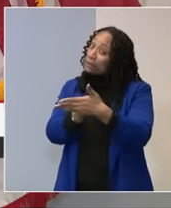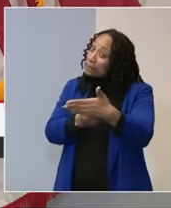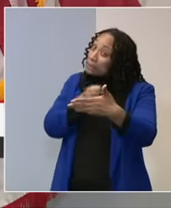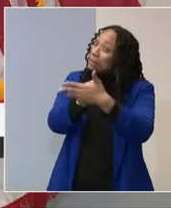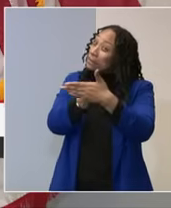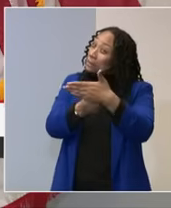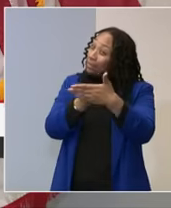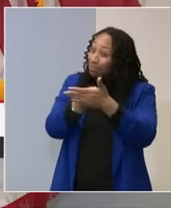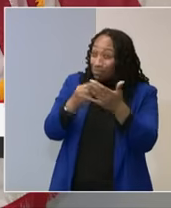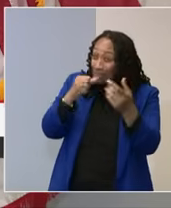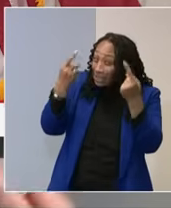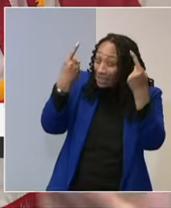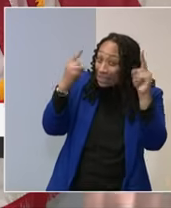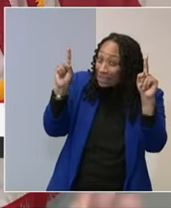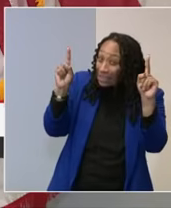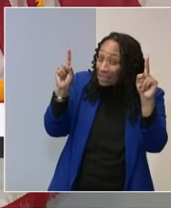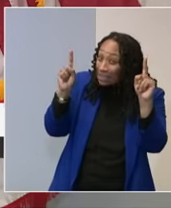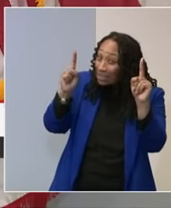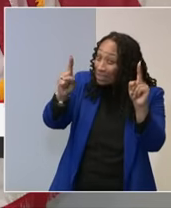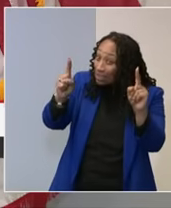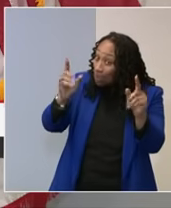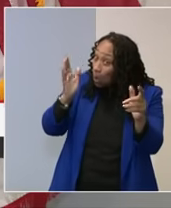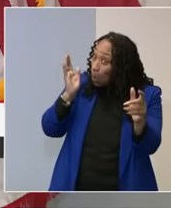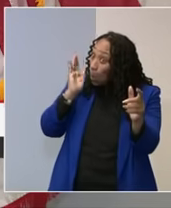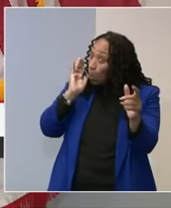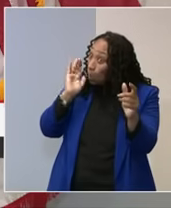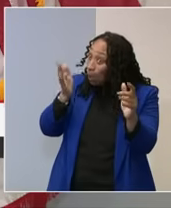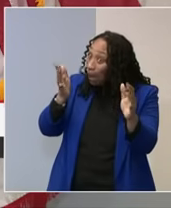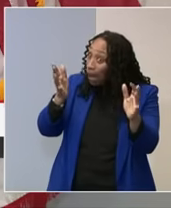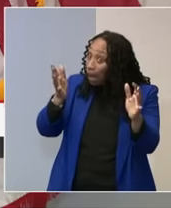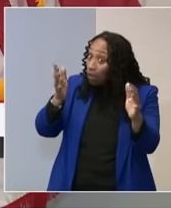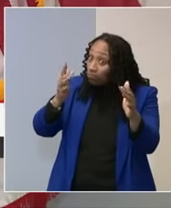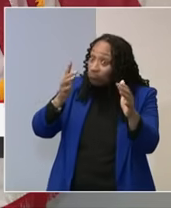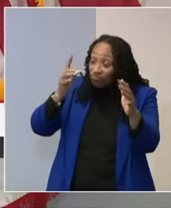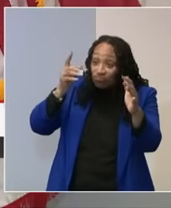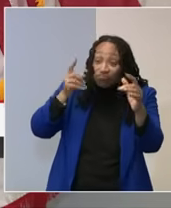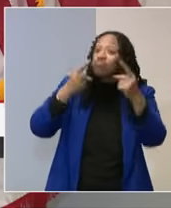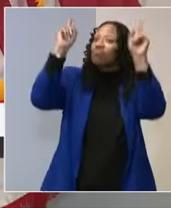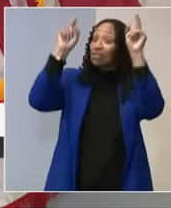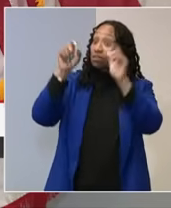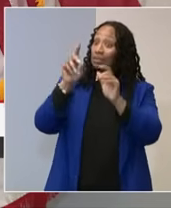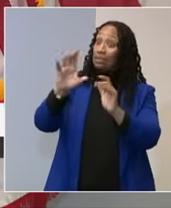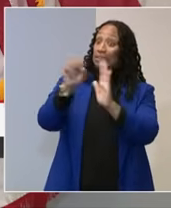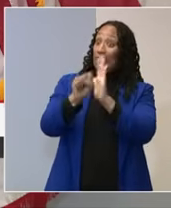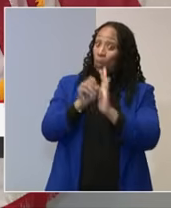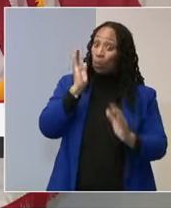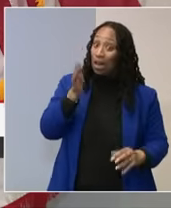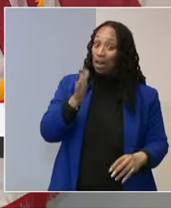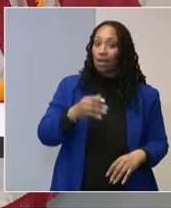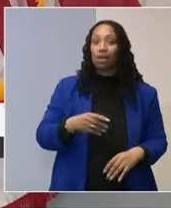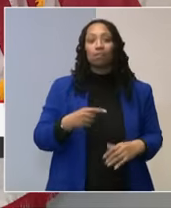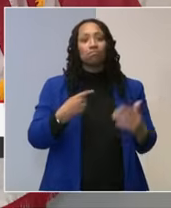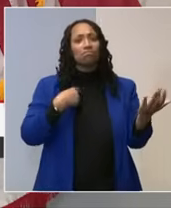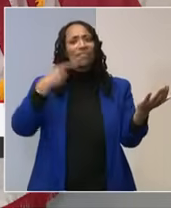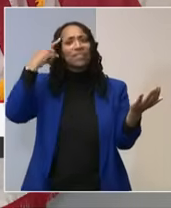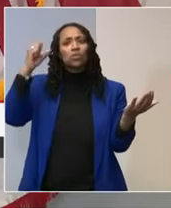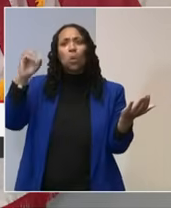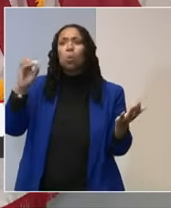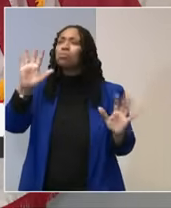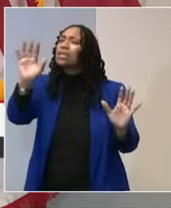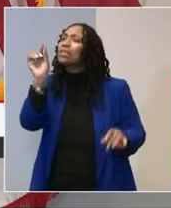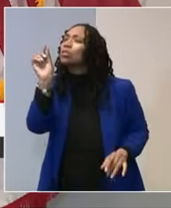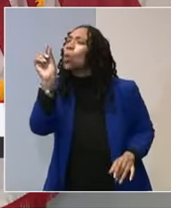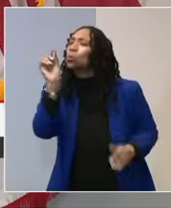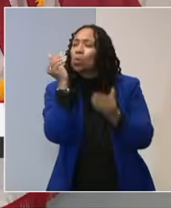I do. And when people ask me how close we are to statehood, I always say this close, because that's how close we are to